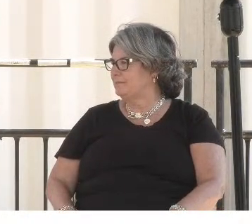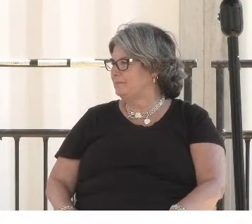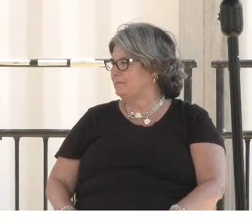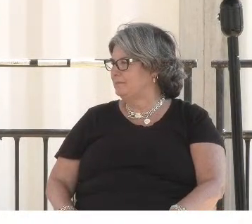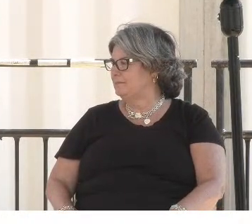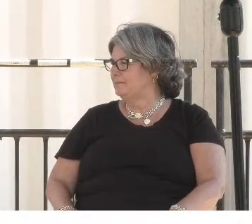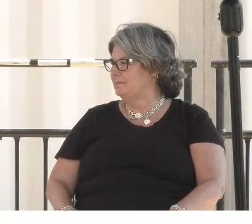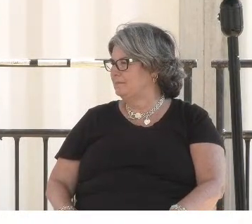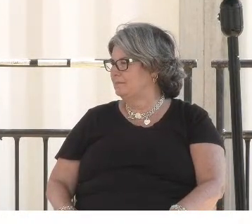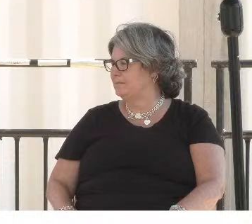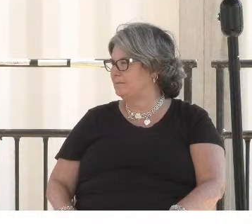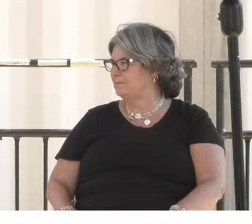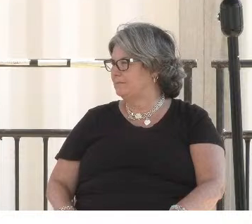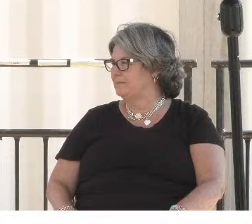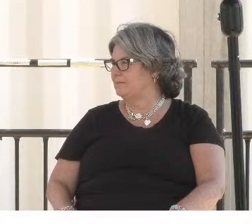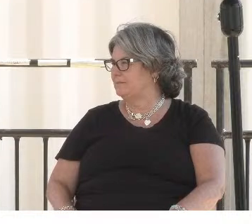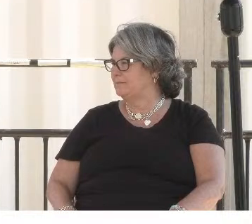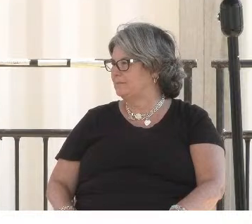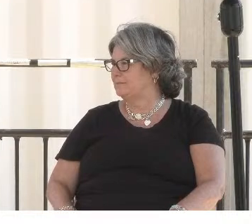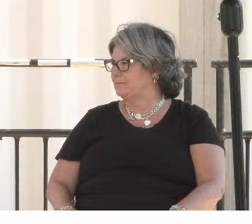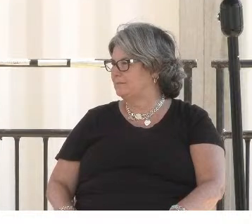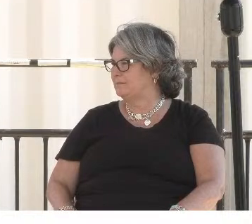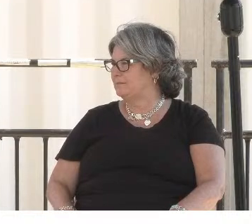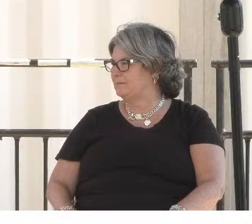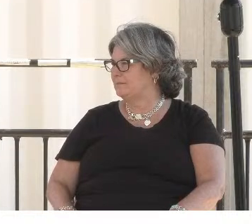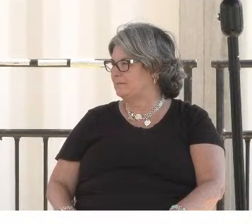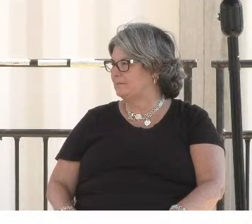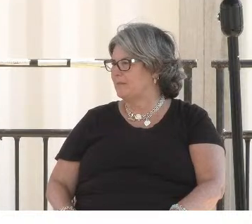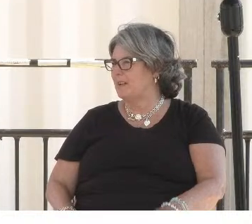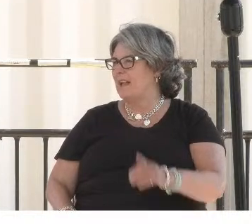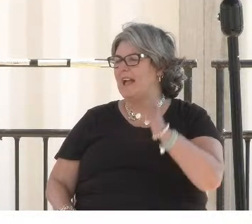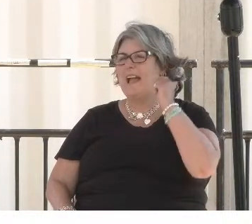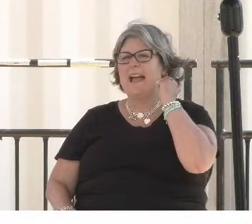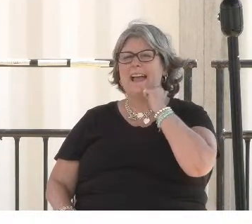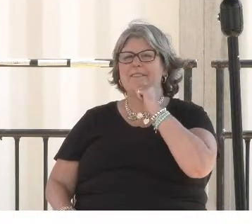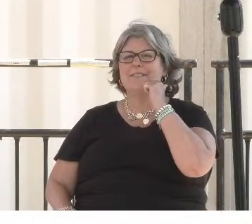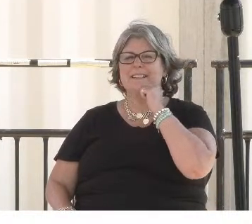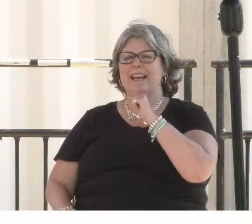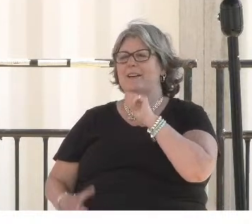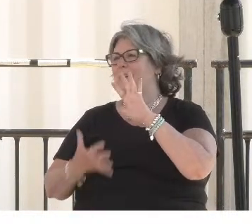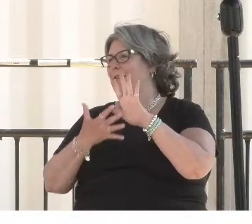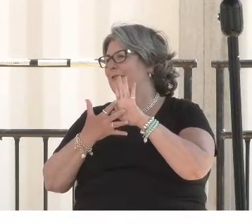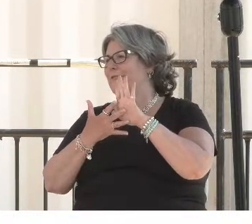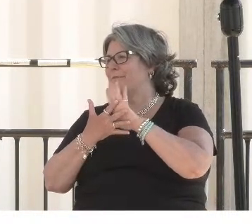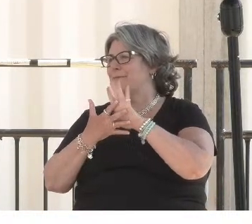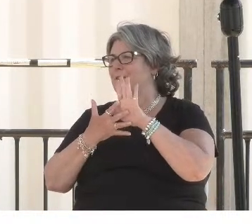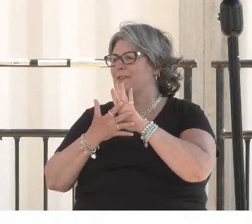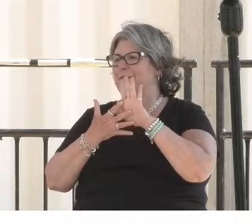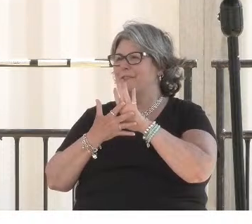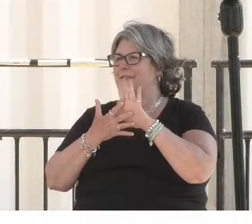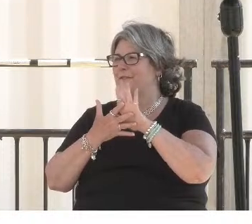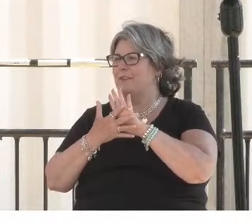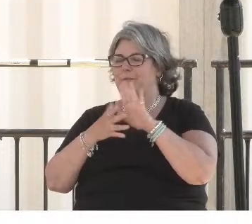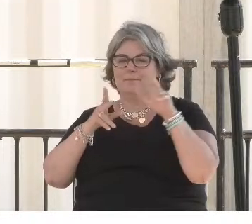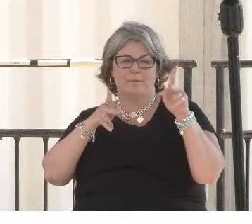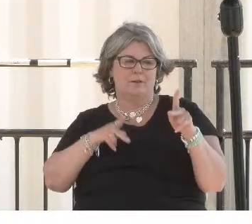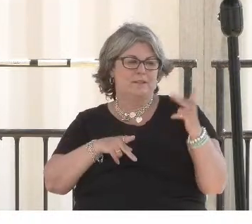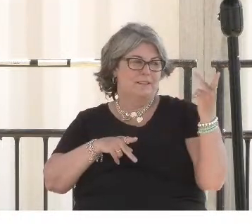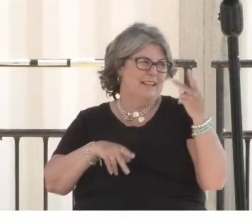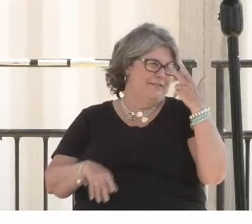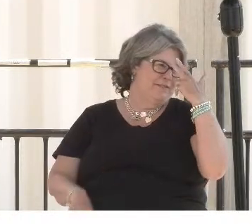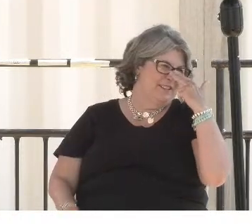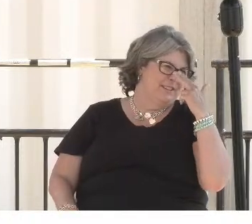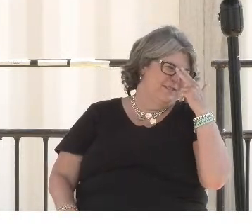to me is actually the top. Like when we're looking at our dailies, we're looking at our footage, I say to any editor that's working with me, if it's funny,